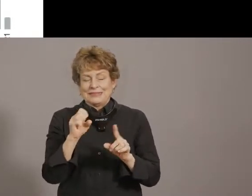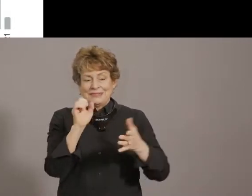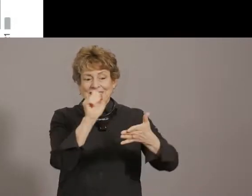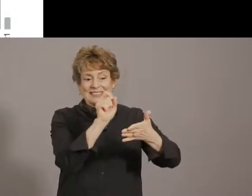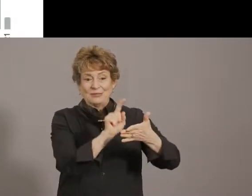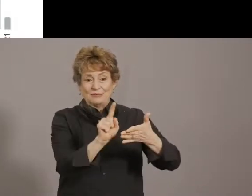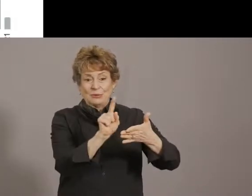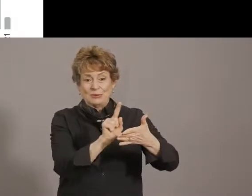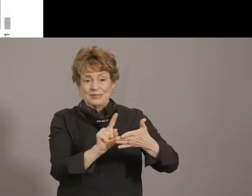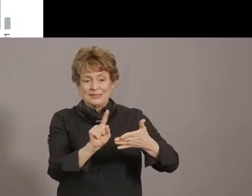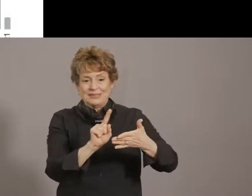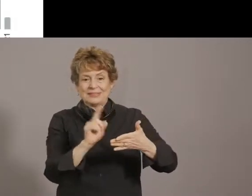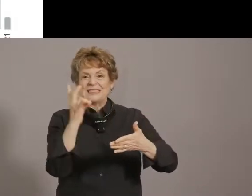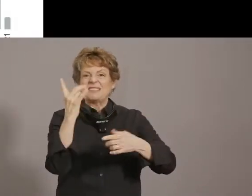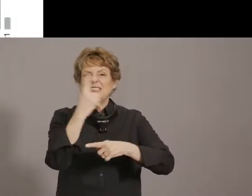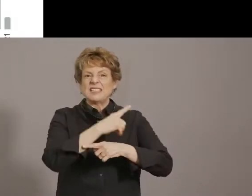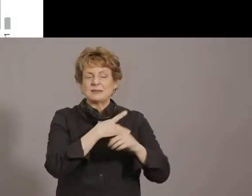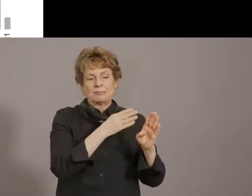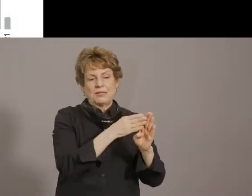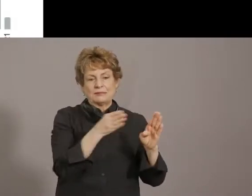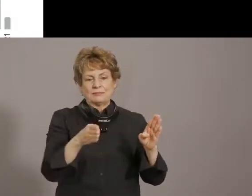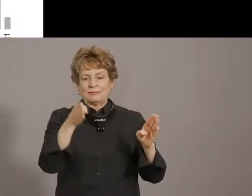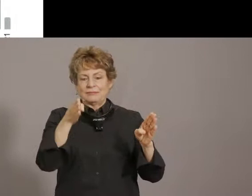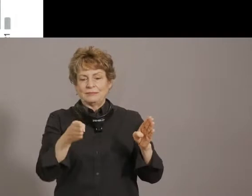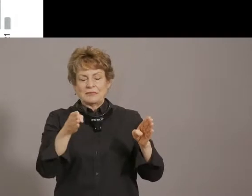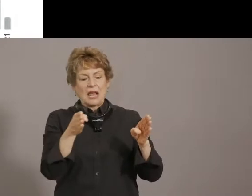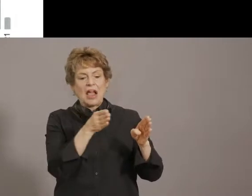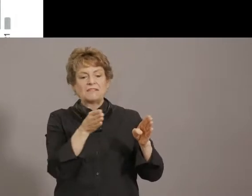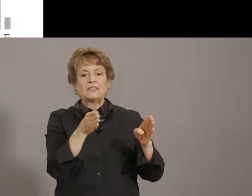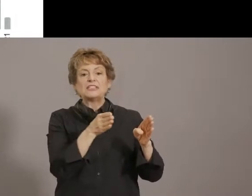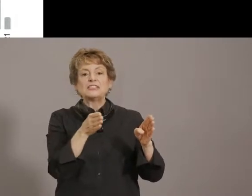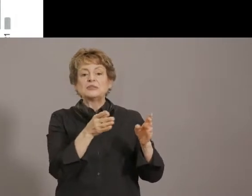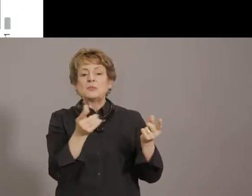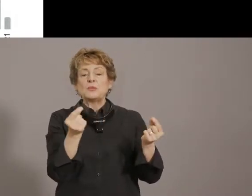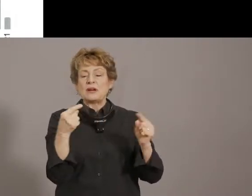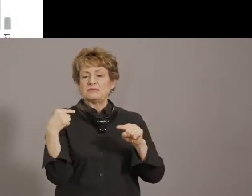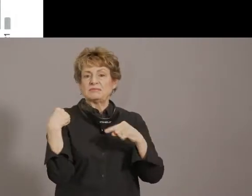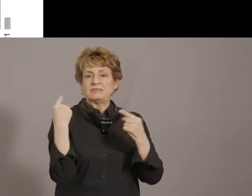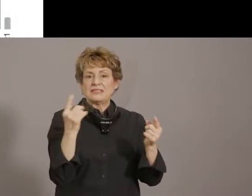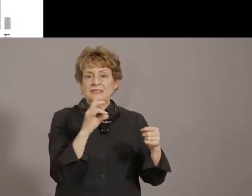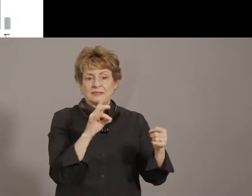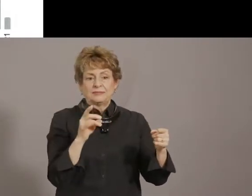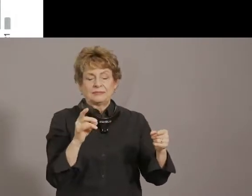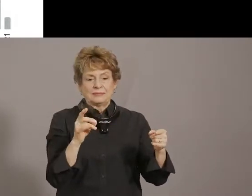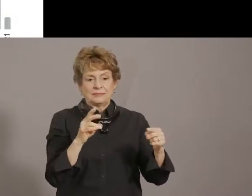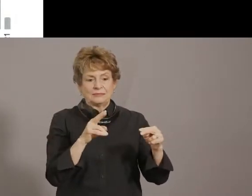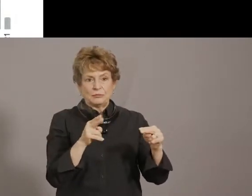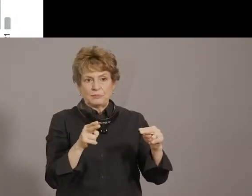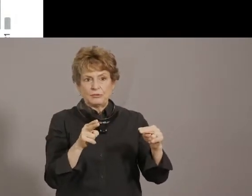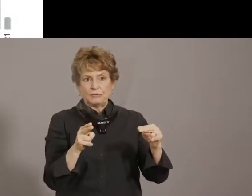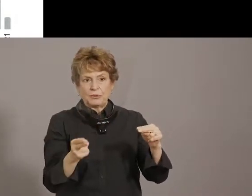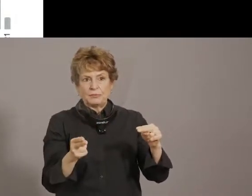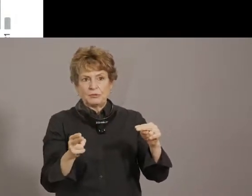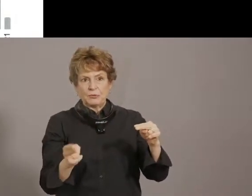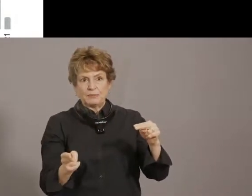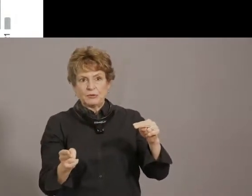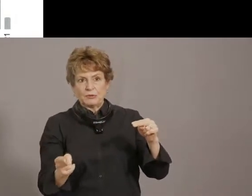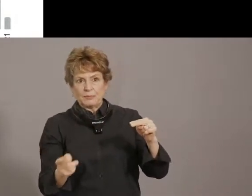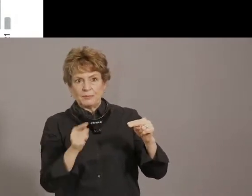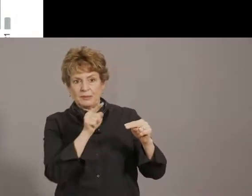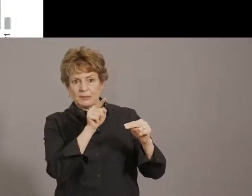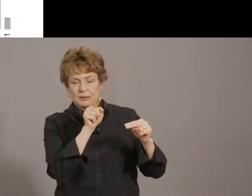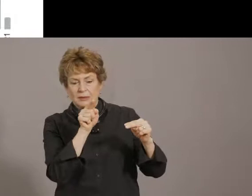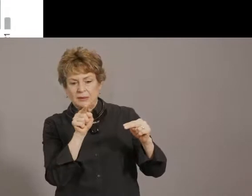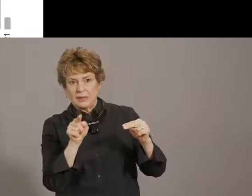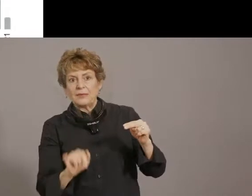average. You can see that for the past several weeks, our cases have been trending down. This is a really good sign and